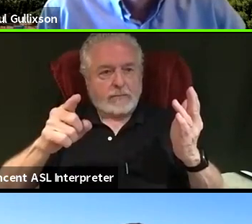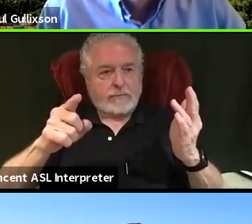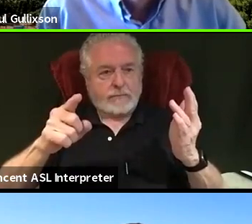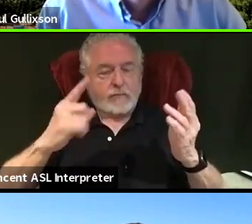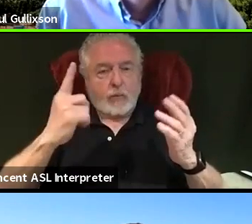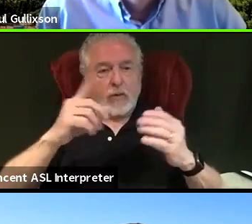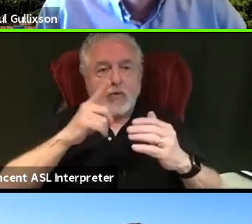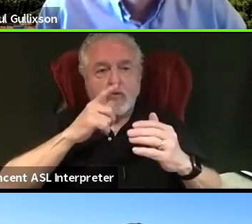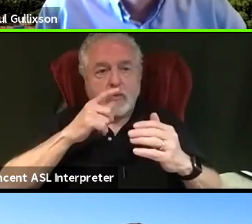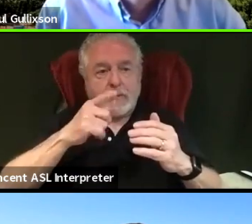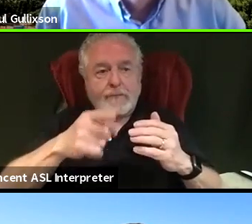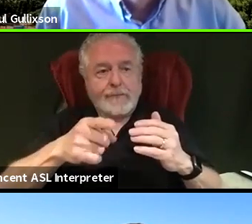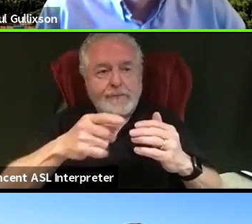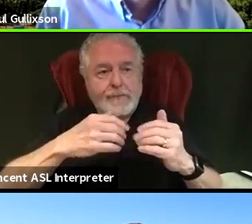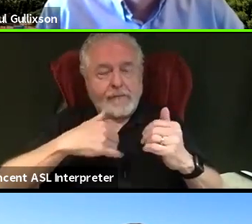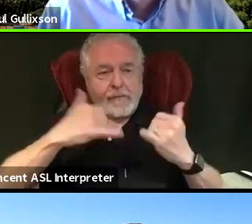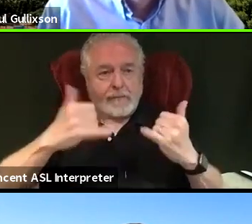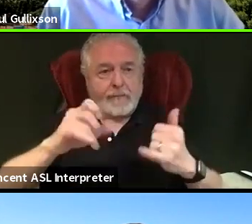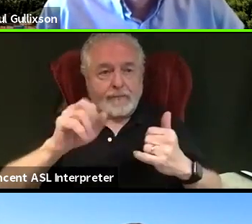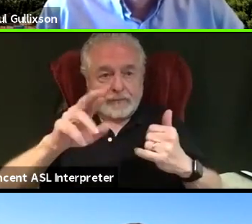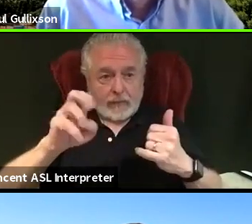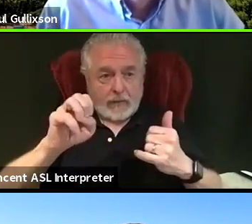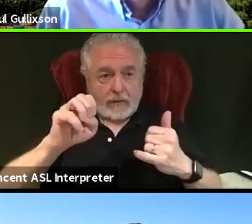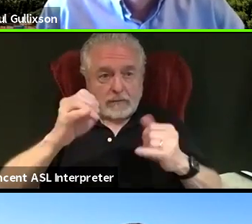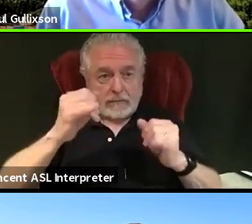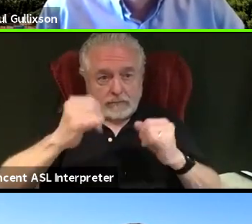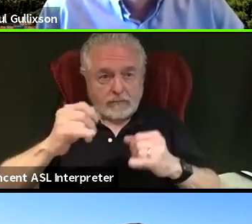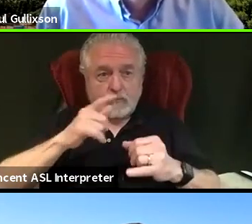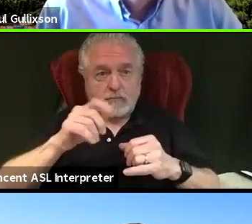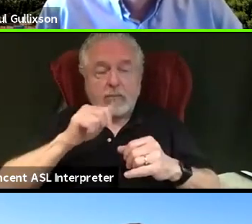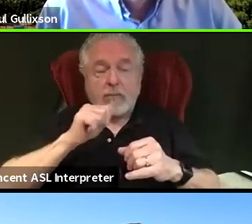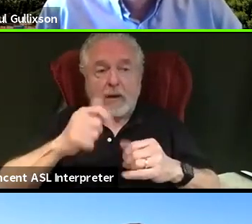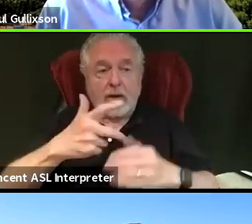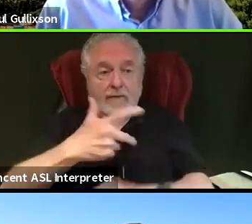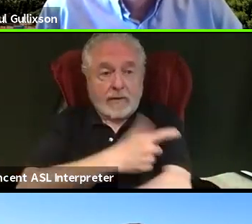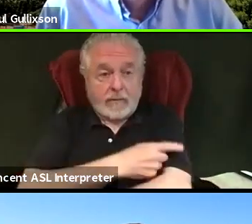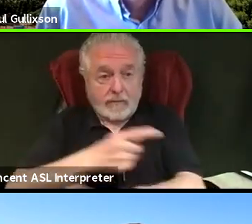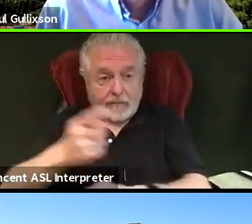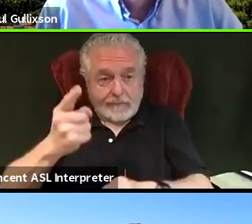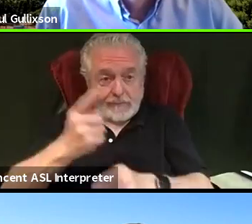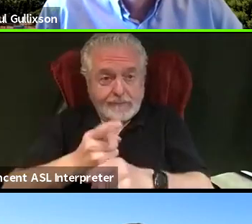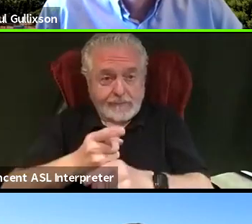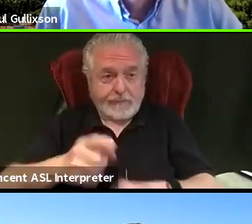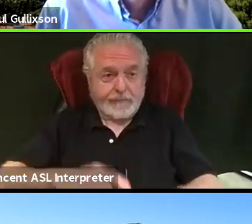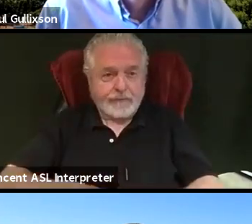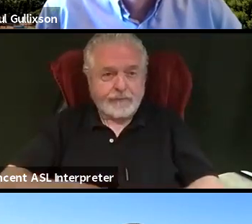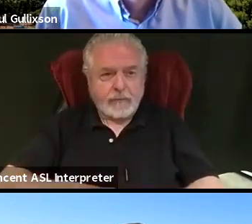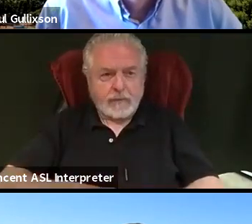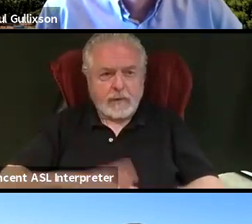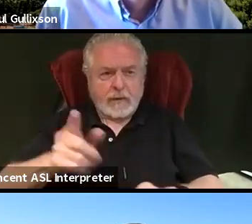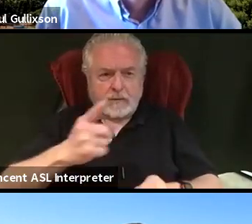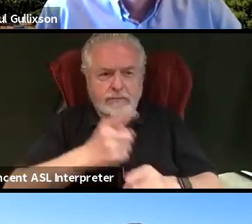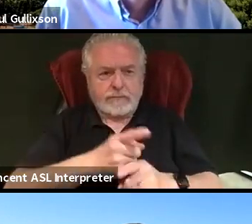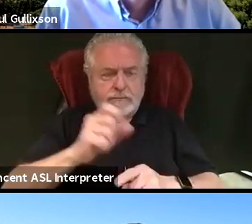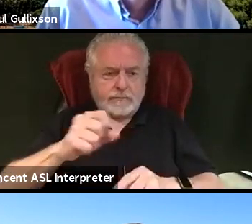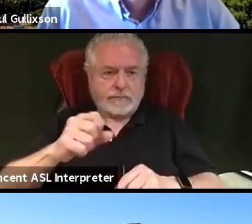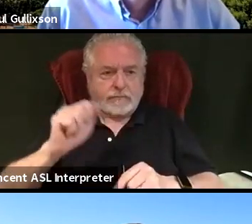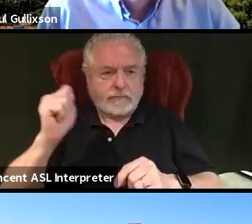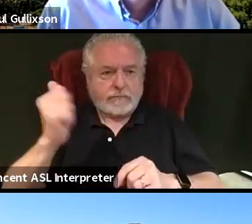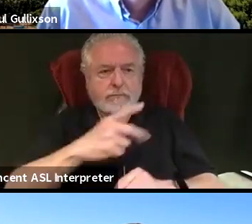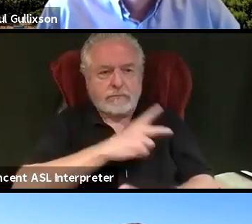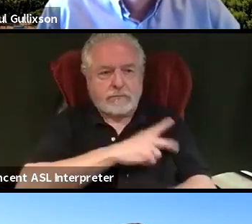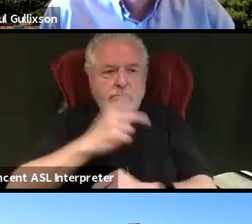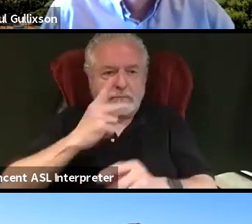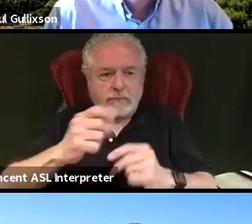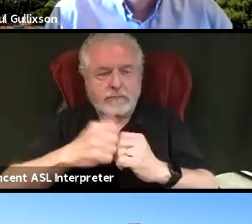the ones that you have now are individuals who are unvaccinated. Is that correct? Yeah, that's correct. All of the patients